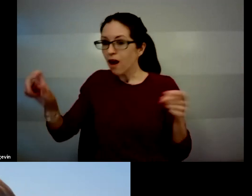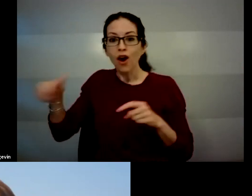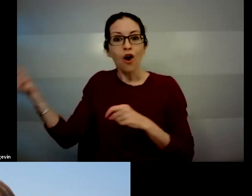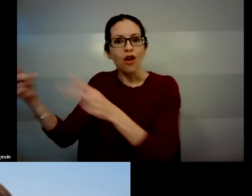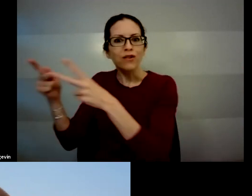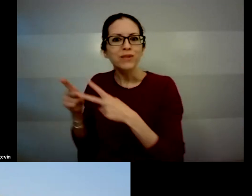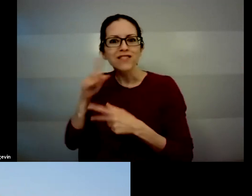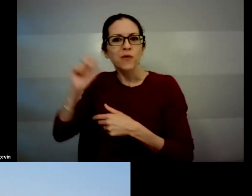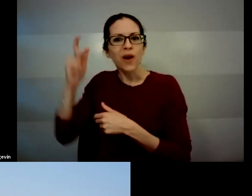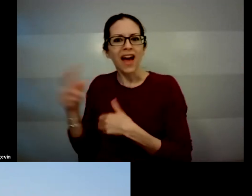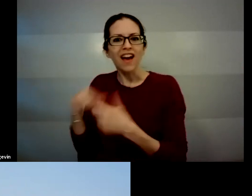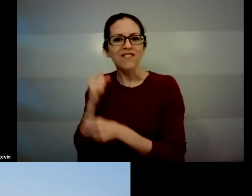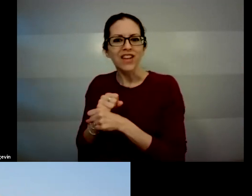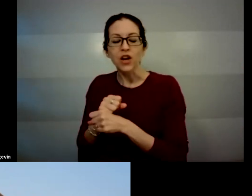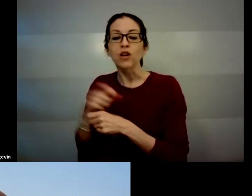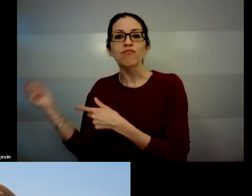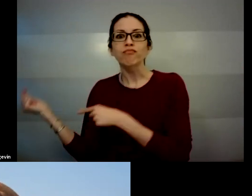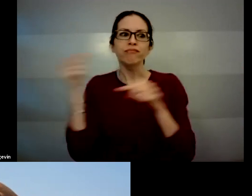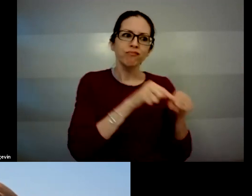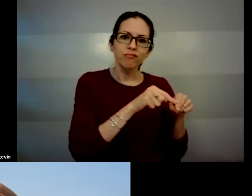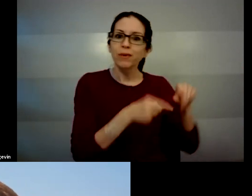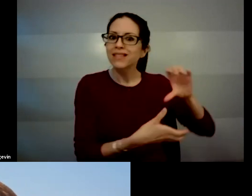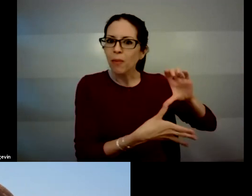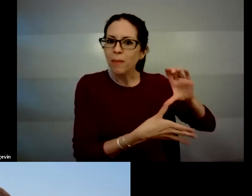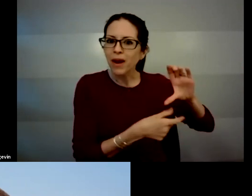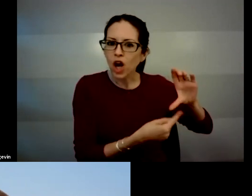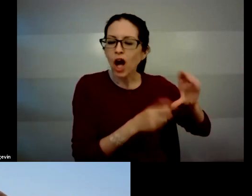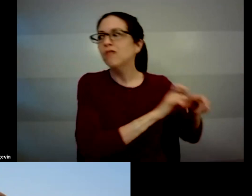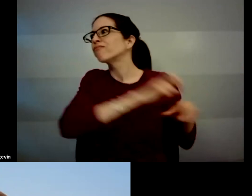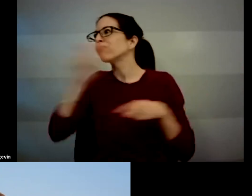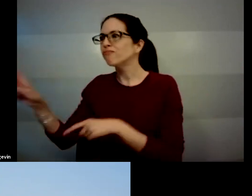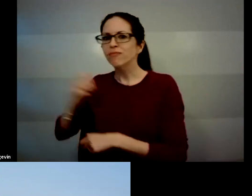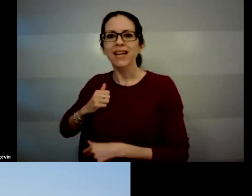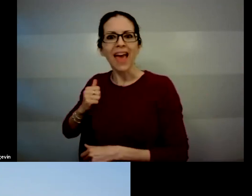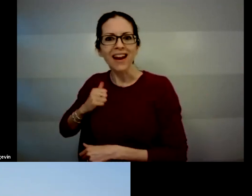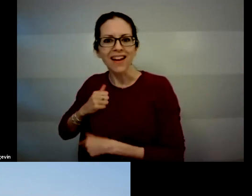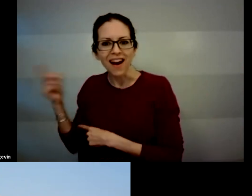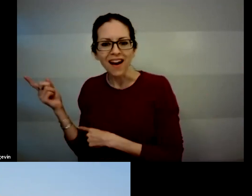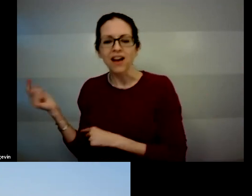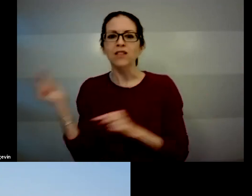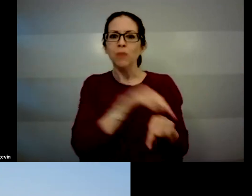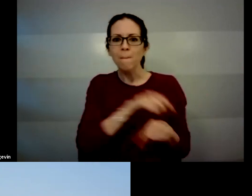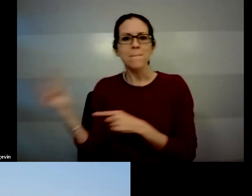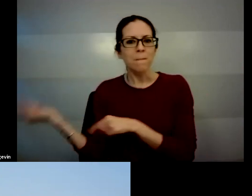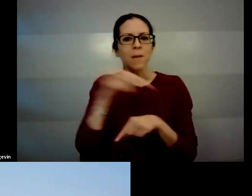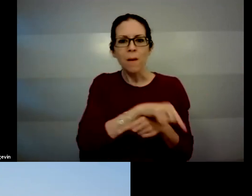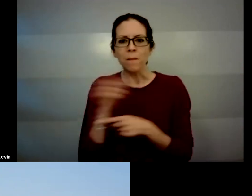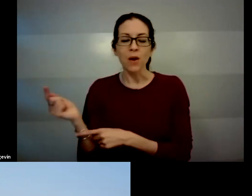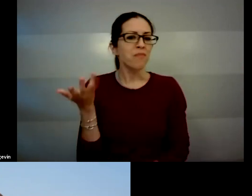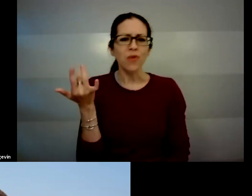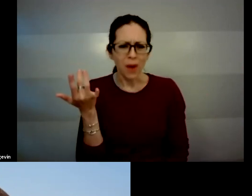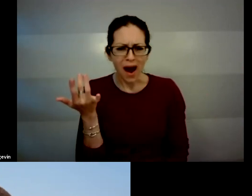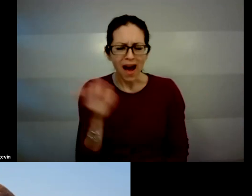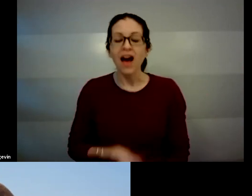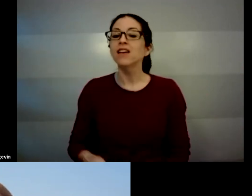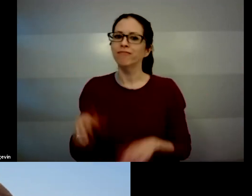America. So those birds we call migratory. The reason they do that is because food resources are not equal all over the planet at